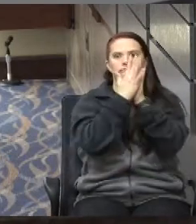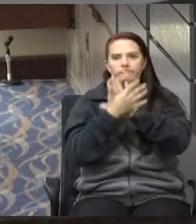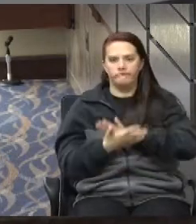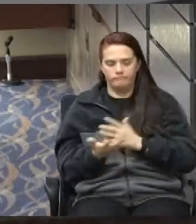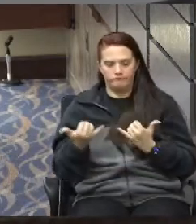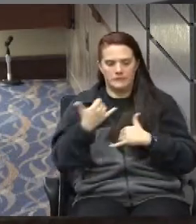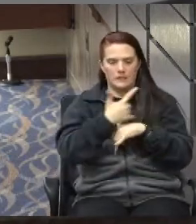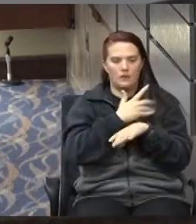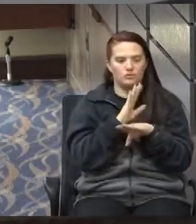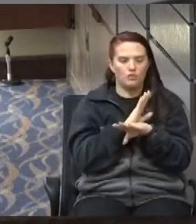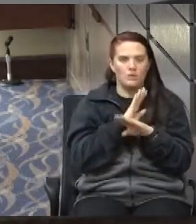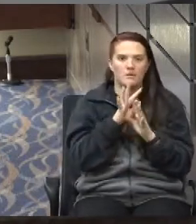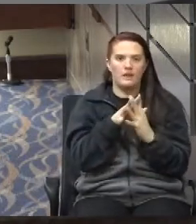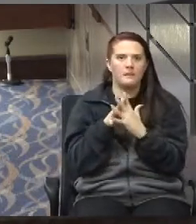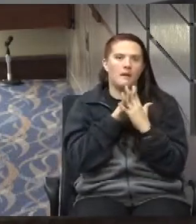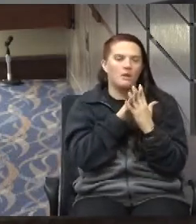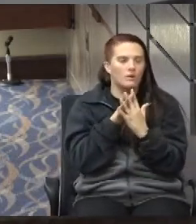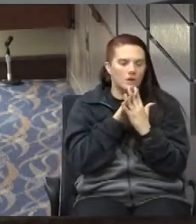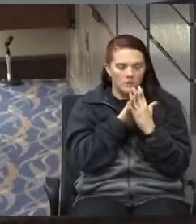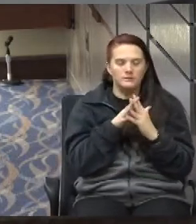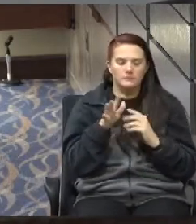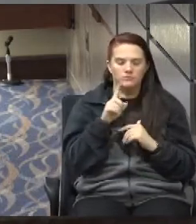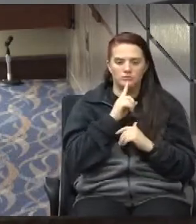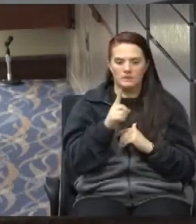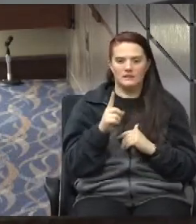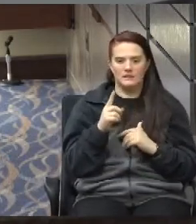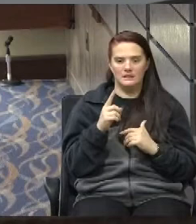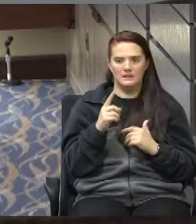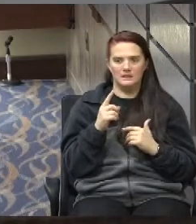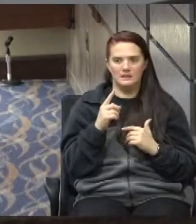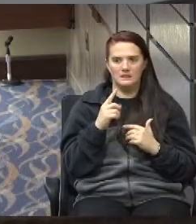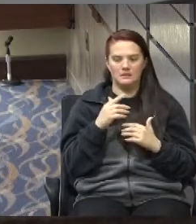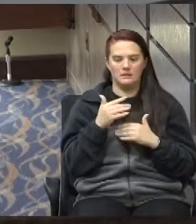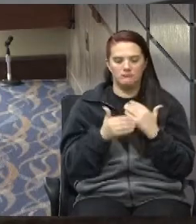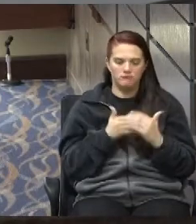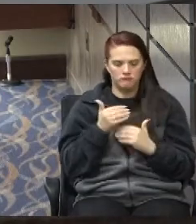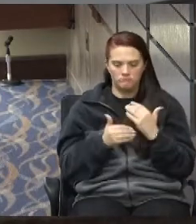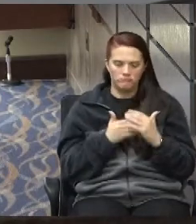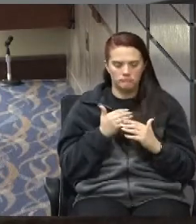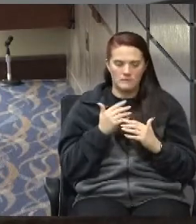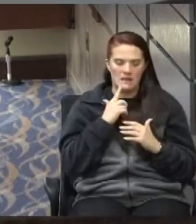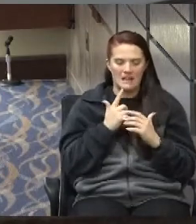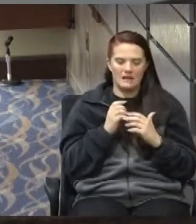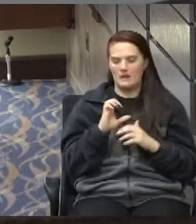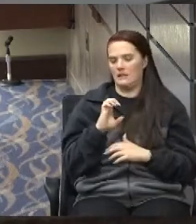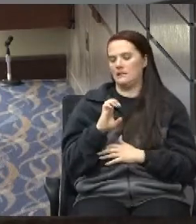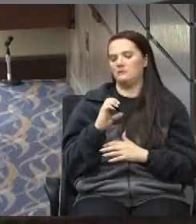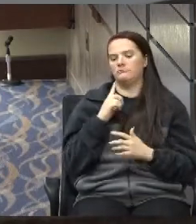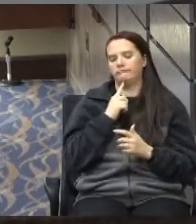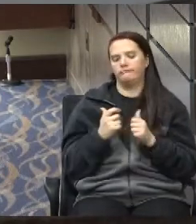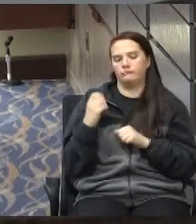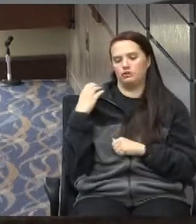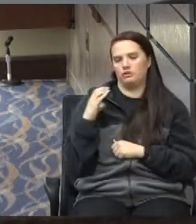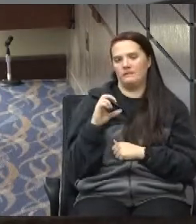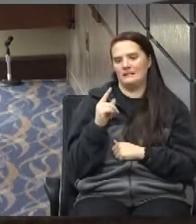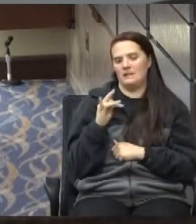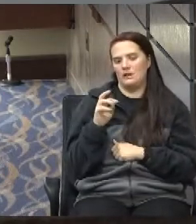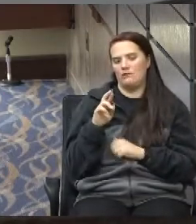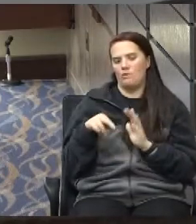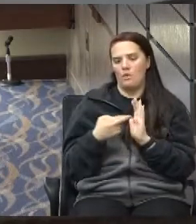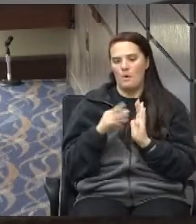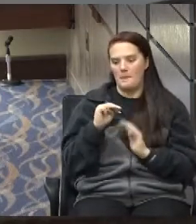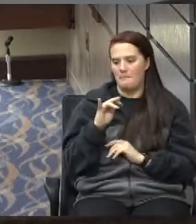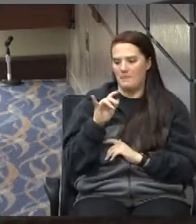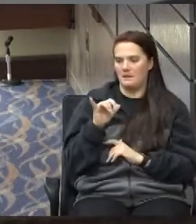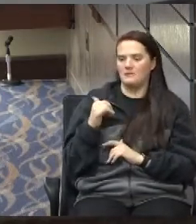today's corporate America, kind of a C-suite role, a chief executive role. And Missy, I appreciate your leadership in kind of bringing